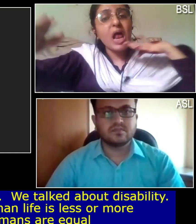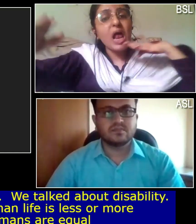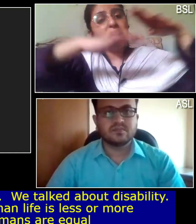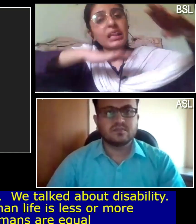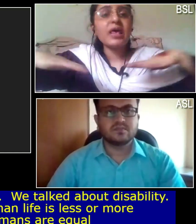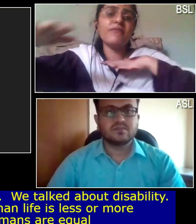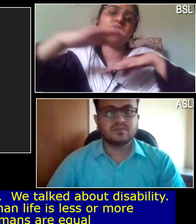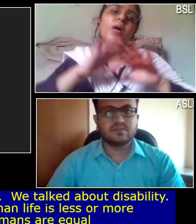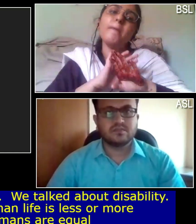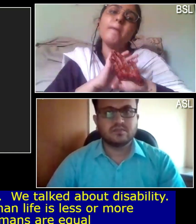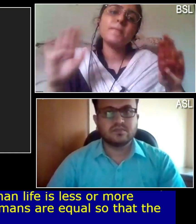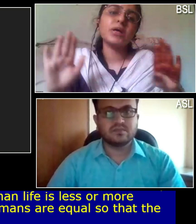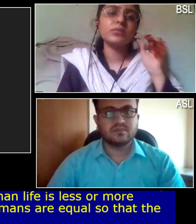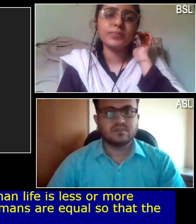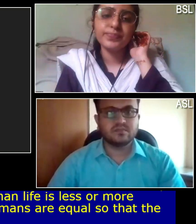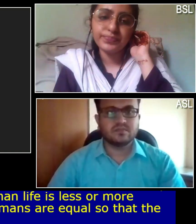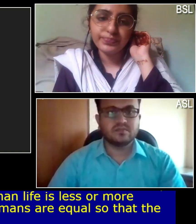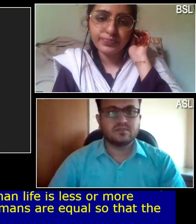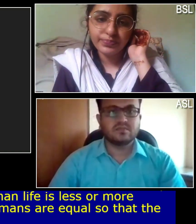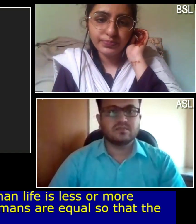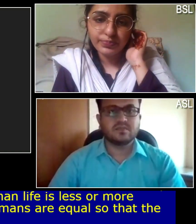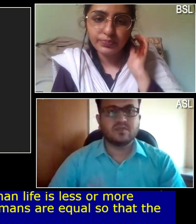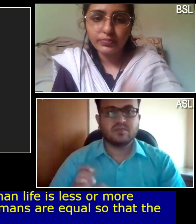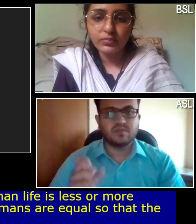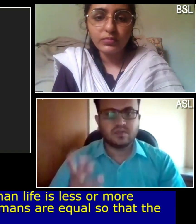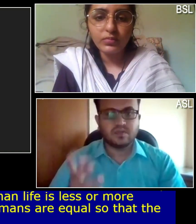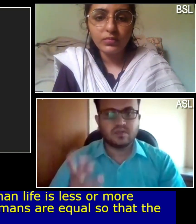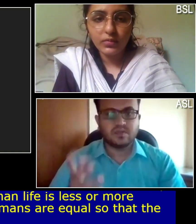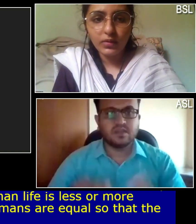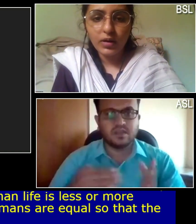the human beings are equal as well.